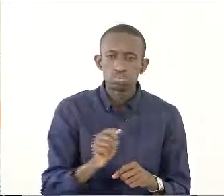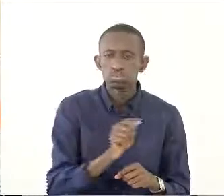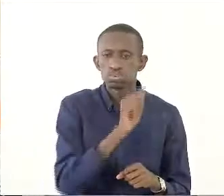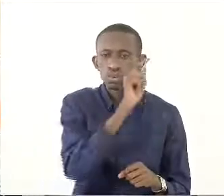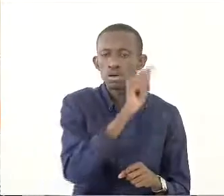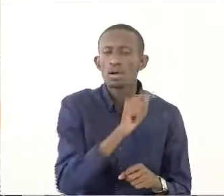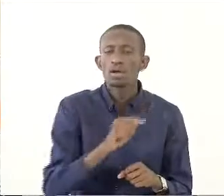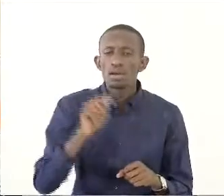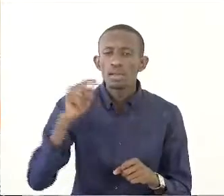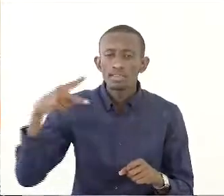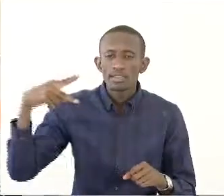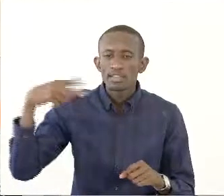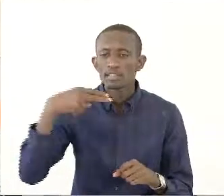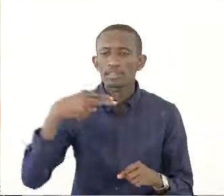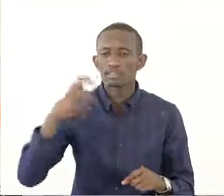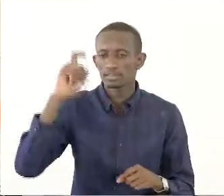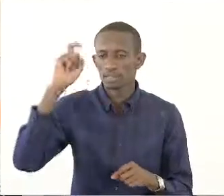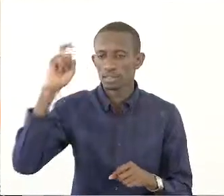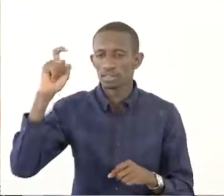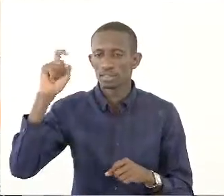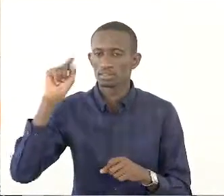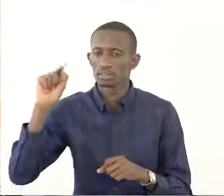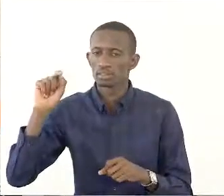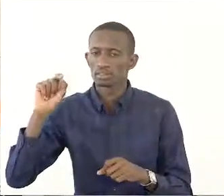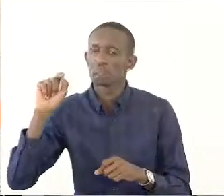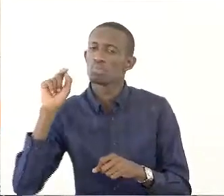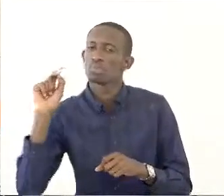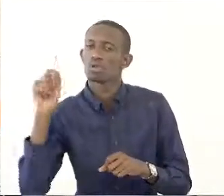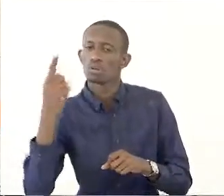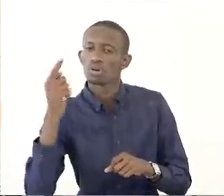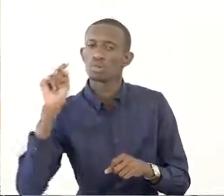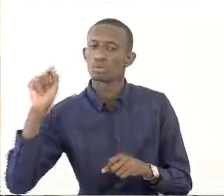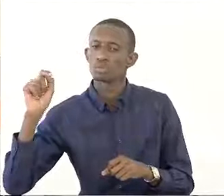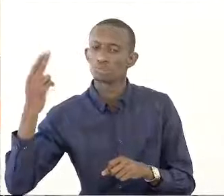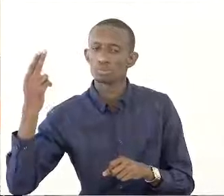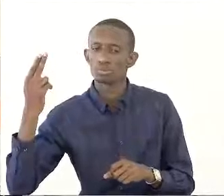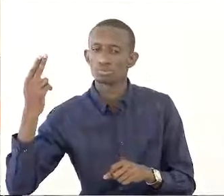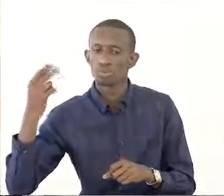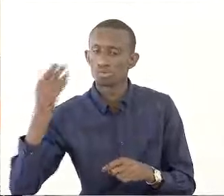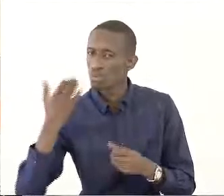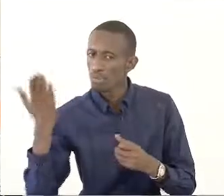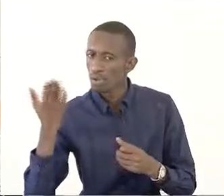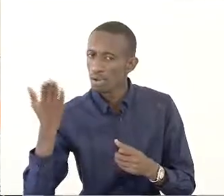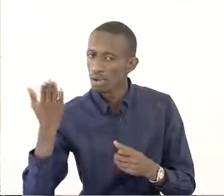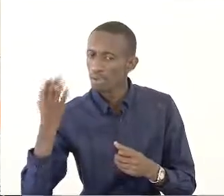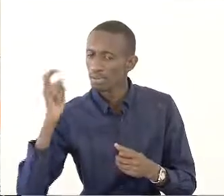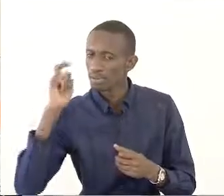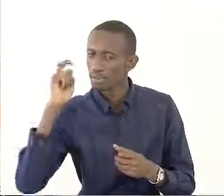at point 1 and at point 2. So where